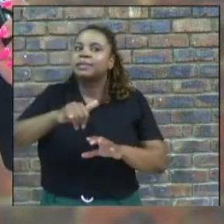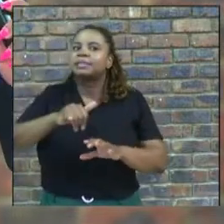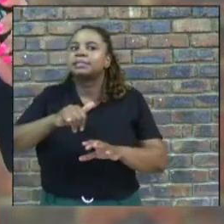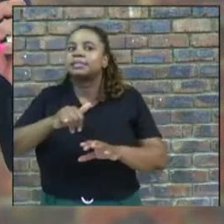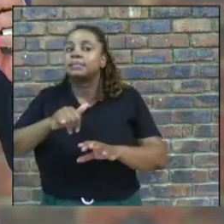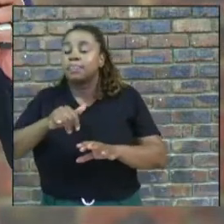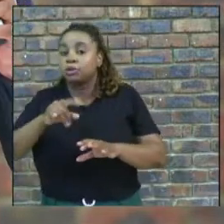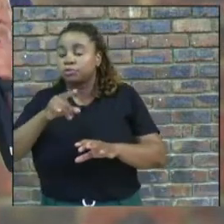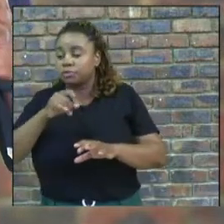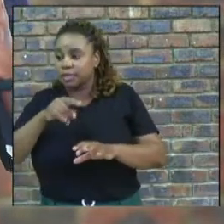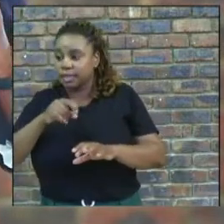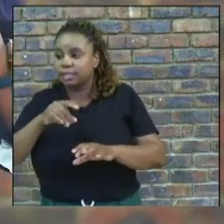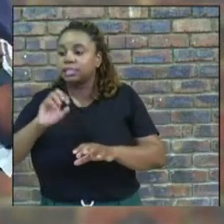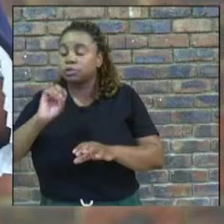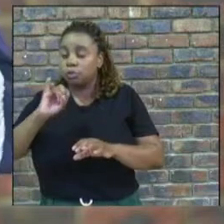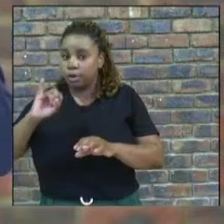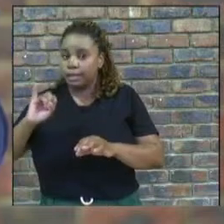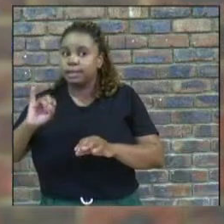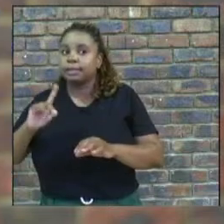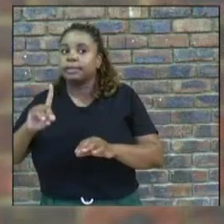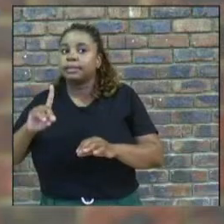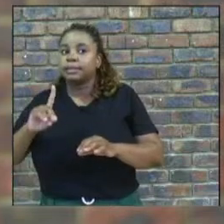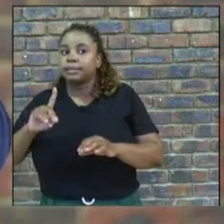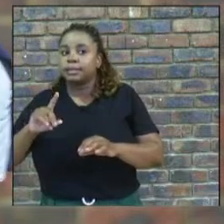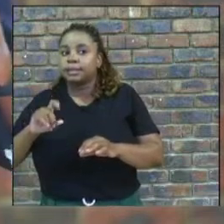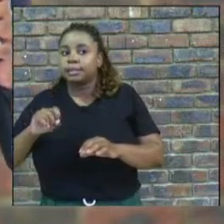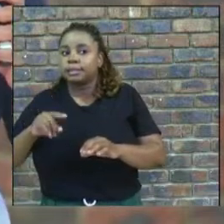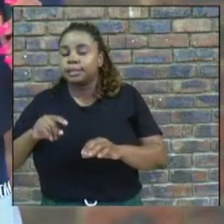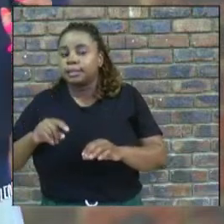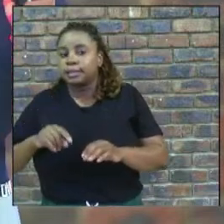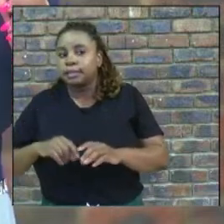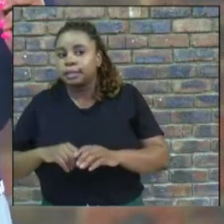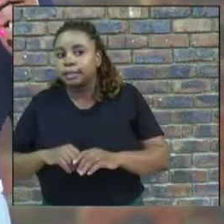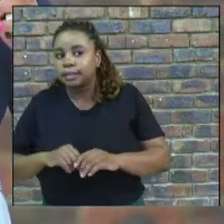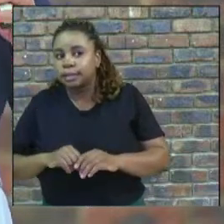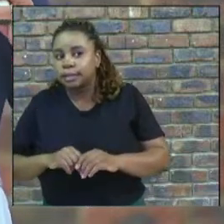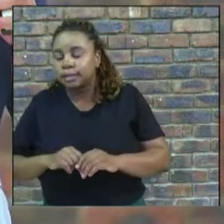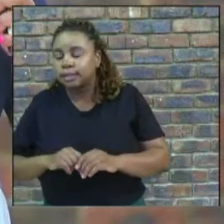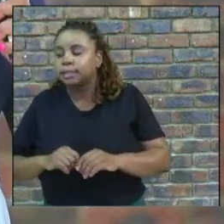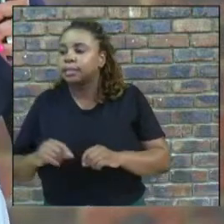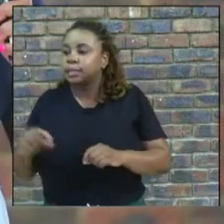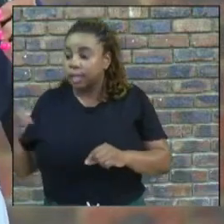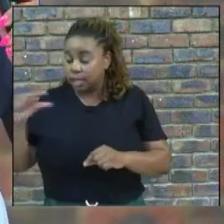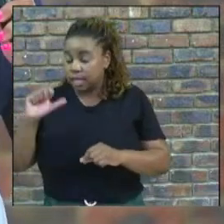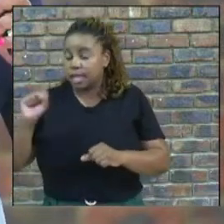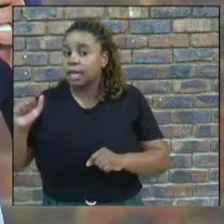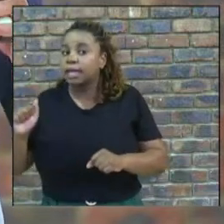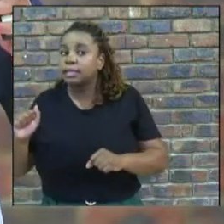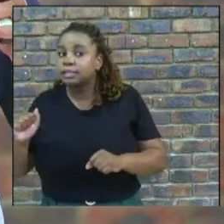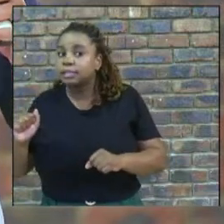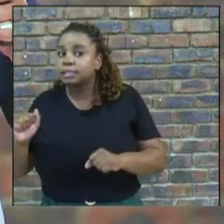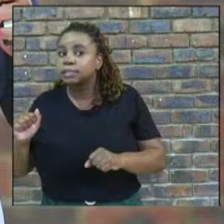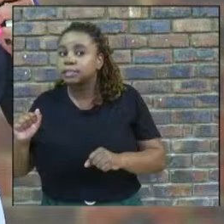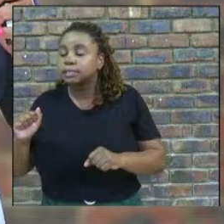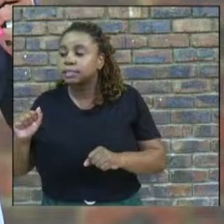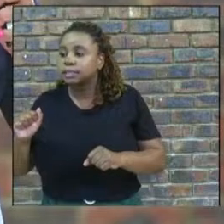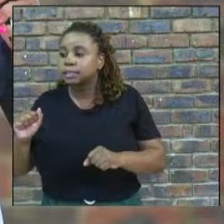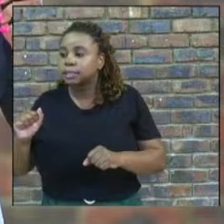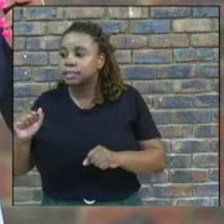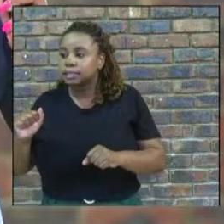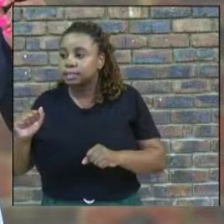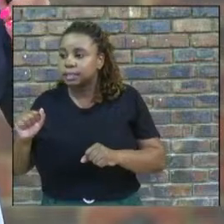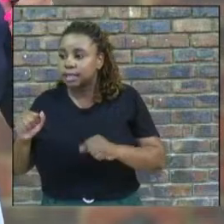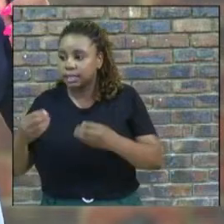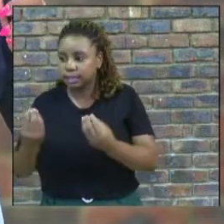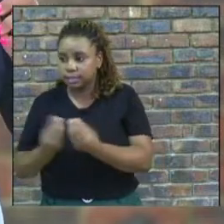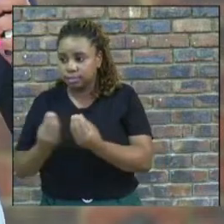e re buang ka yona eo. Ge re bua ka gas, re bua ka gas e leng gore e kreiwa ka motlase. There are